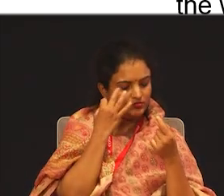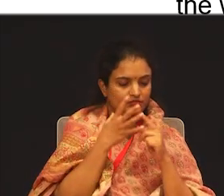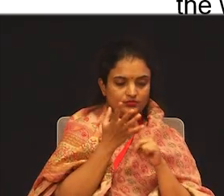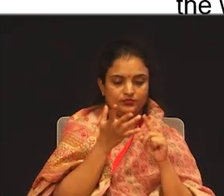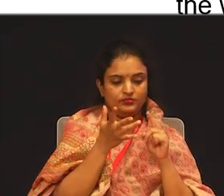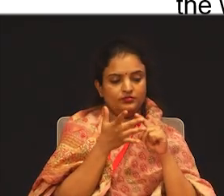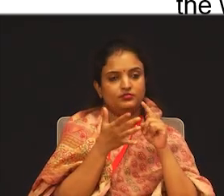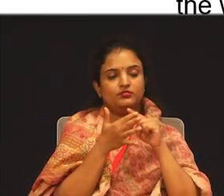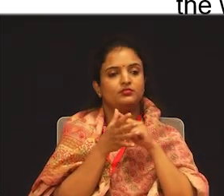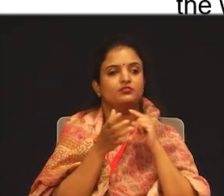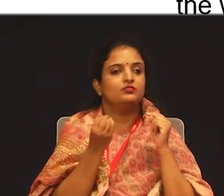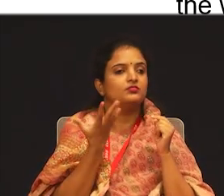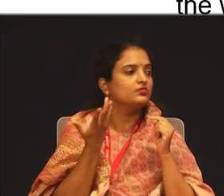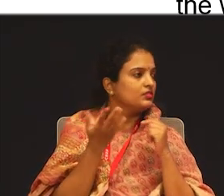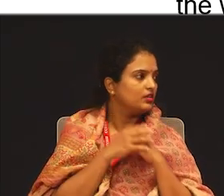fingers.